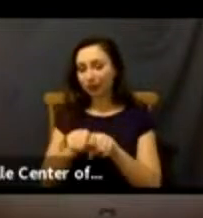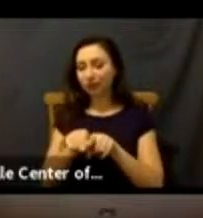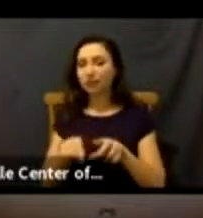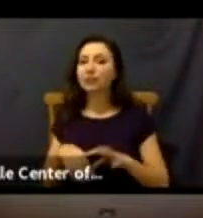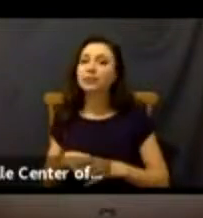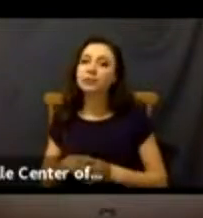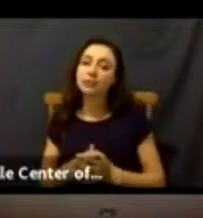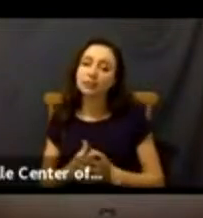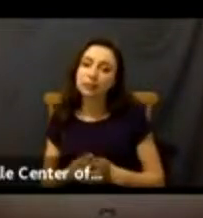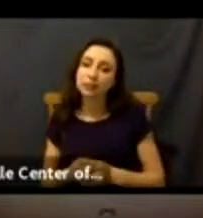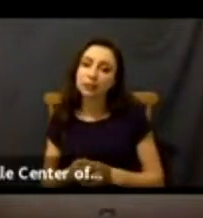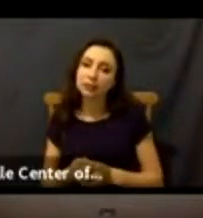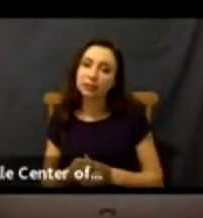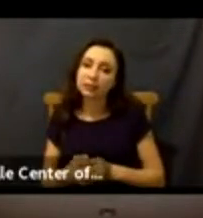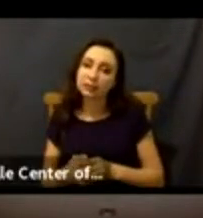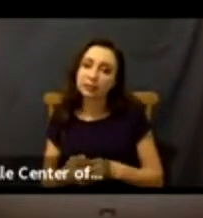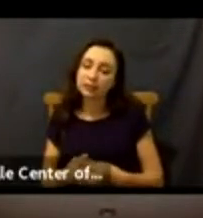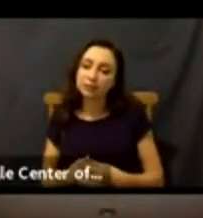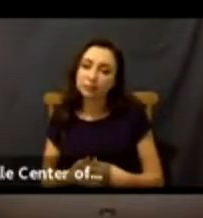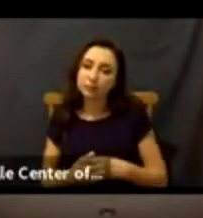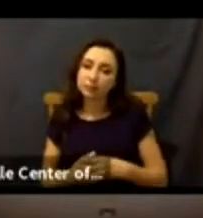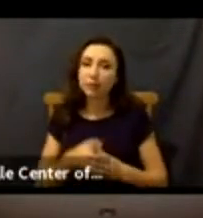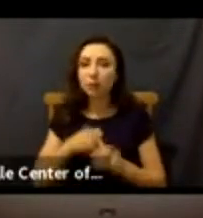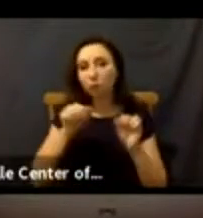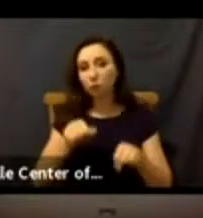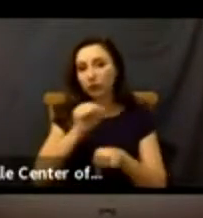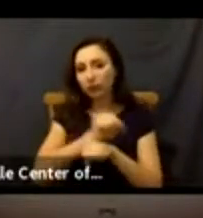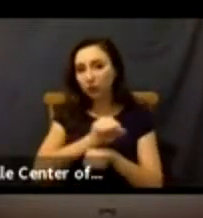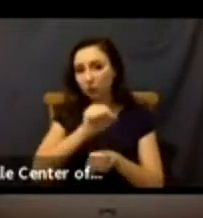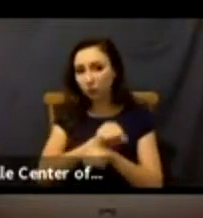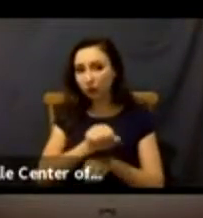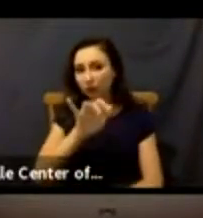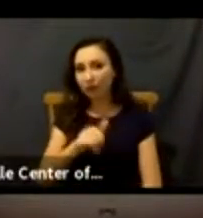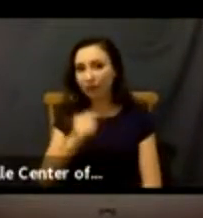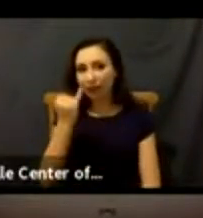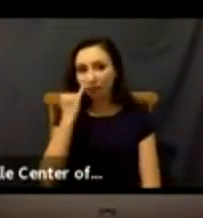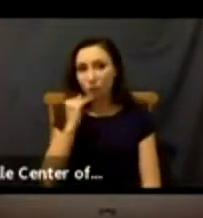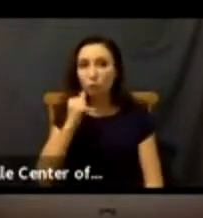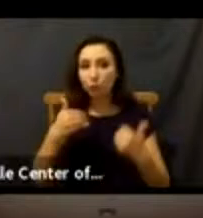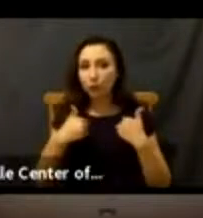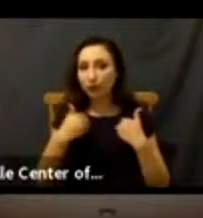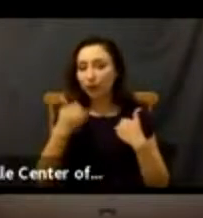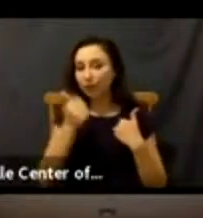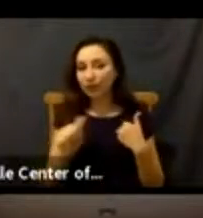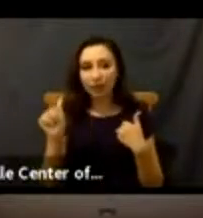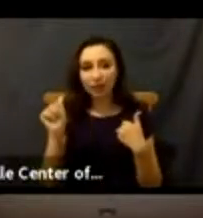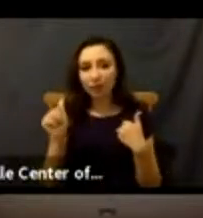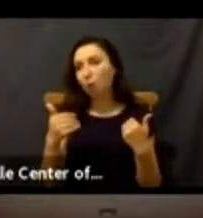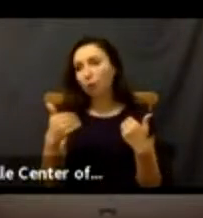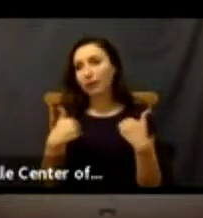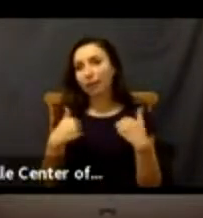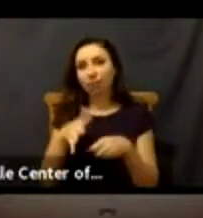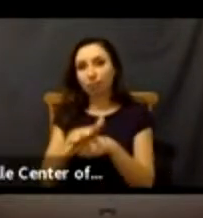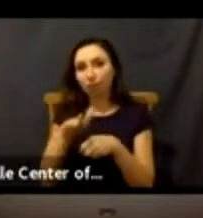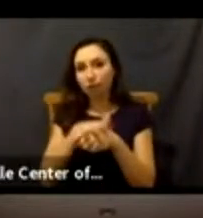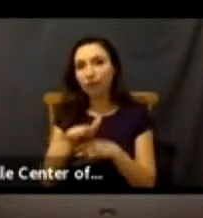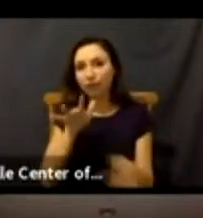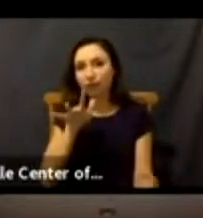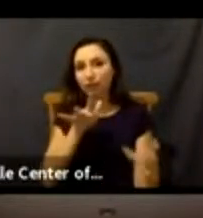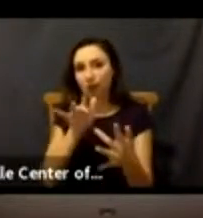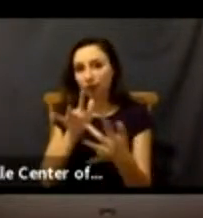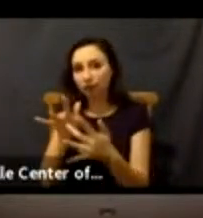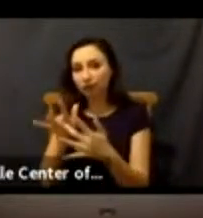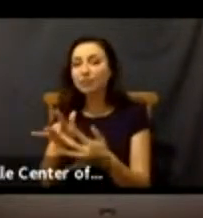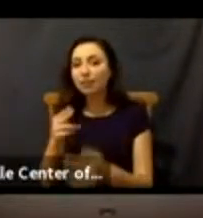so we can work on that. And if we don't have any, when we have plenty of contacts with either Helen Ross